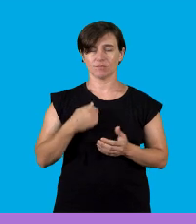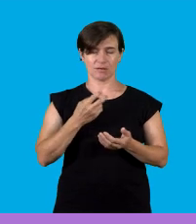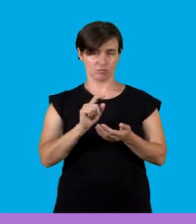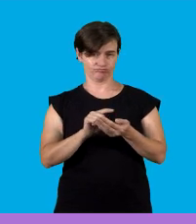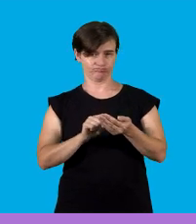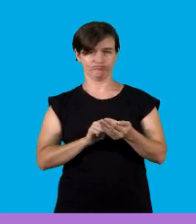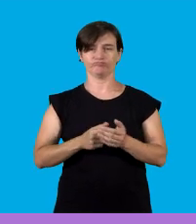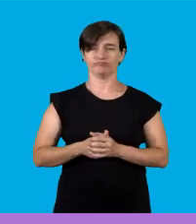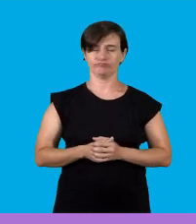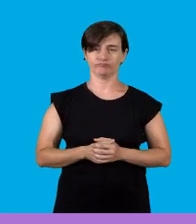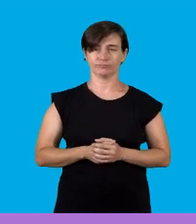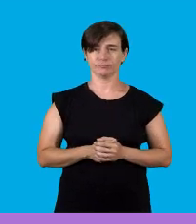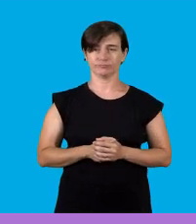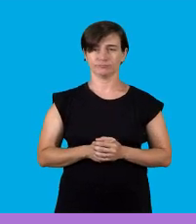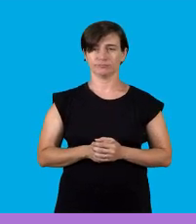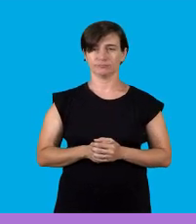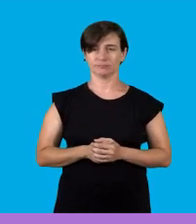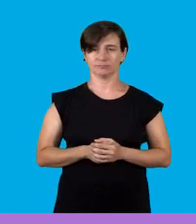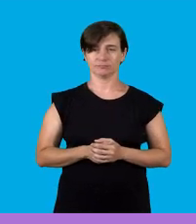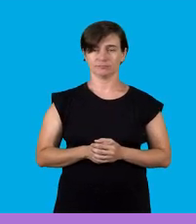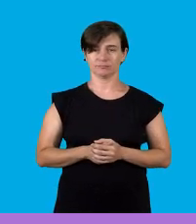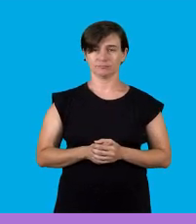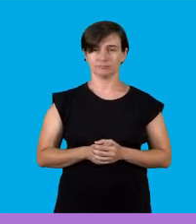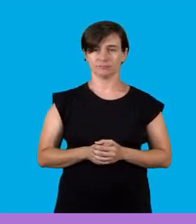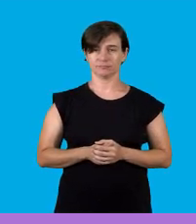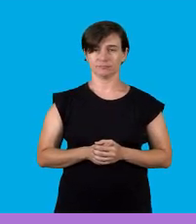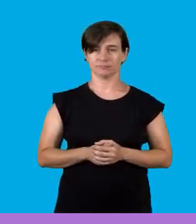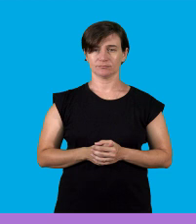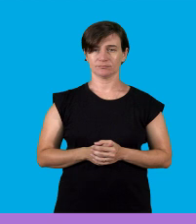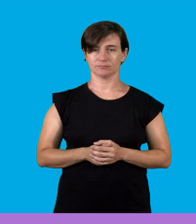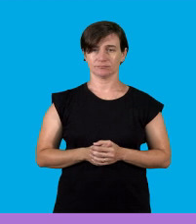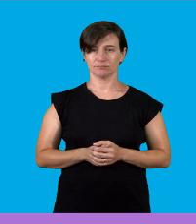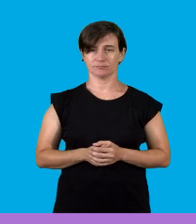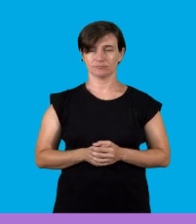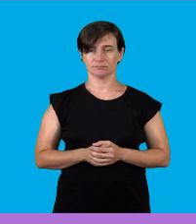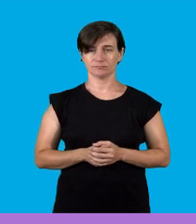28,3495. Let's type that in. 24 multiplied by